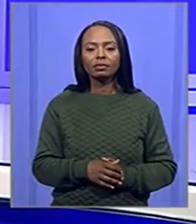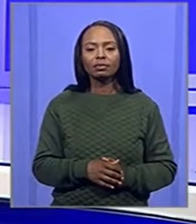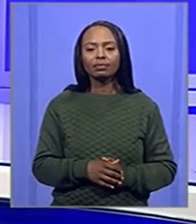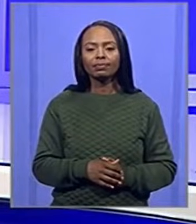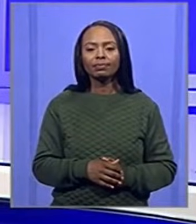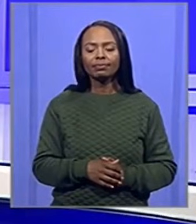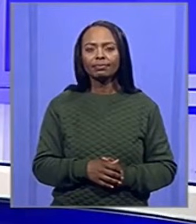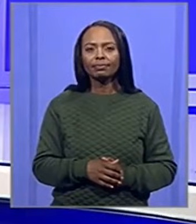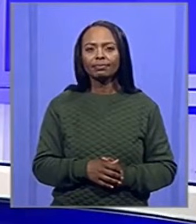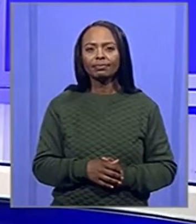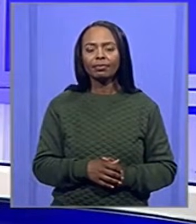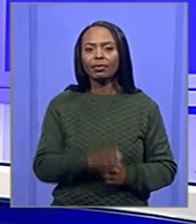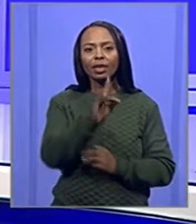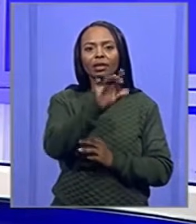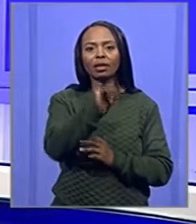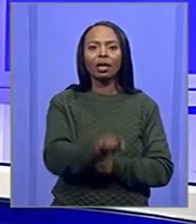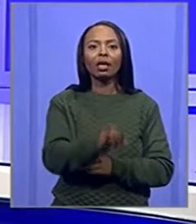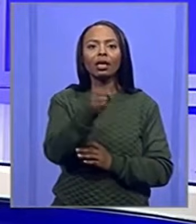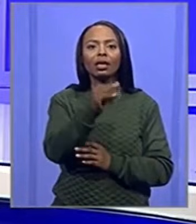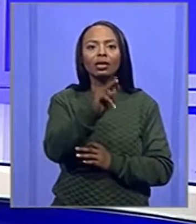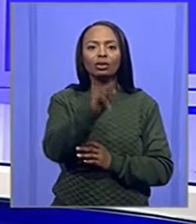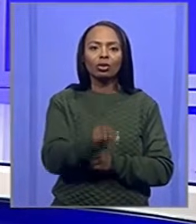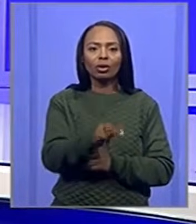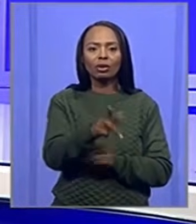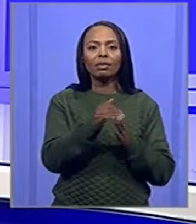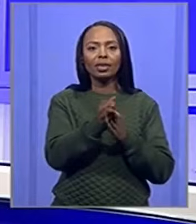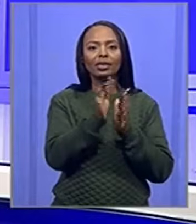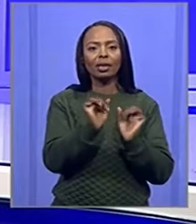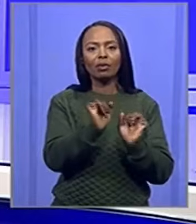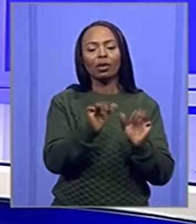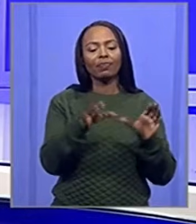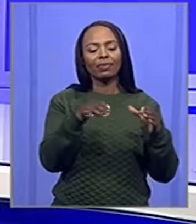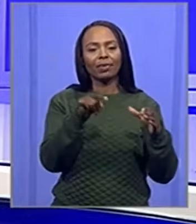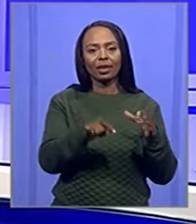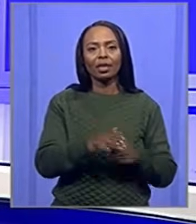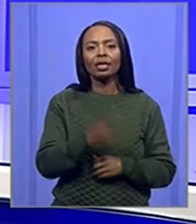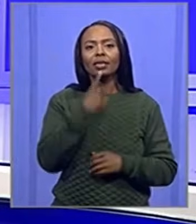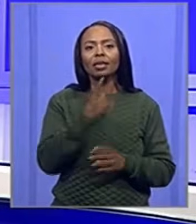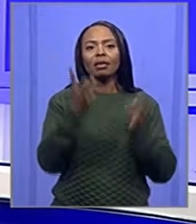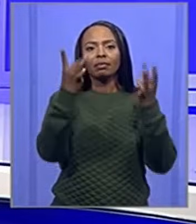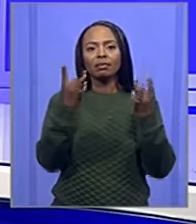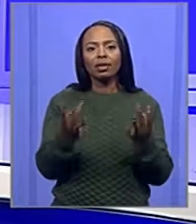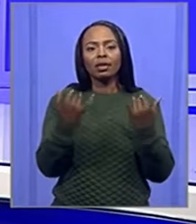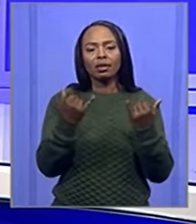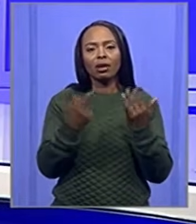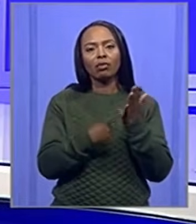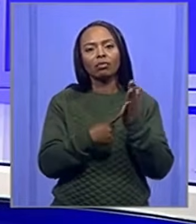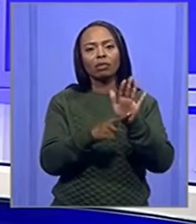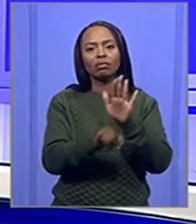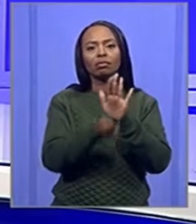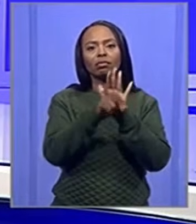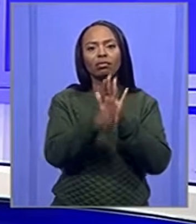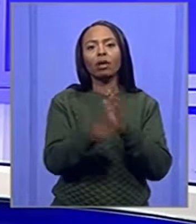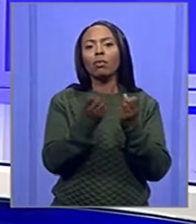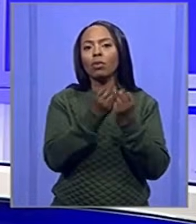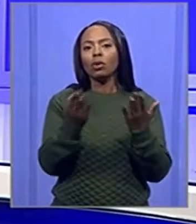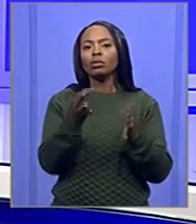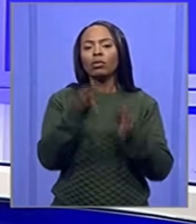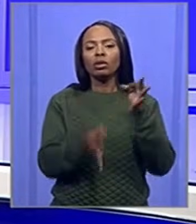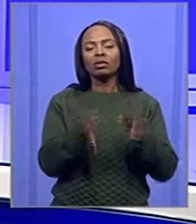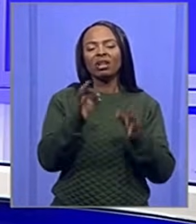Moeteledipele wa lekoko la DA John Steenhuisen a re dipalopalo tsa sešweng di supa fa semphato sa makoko